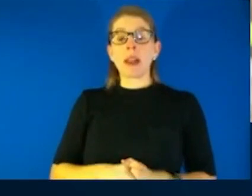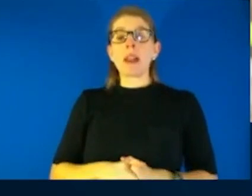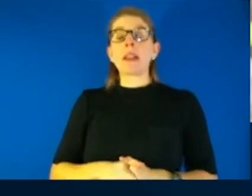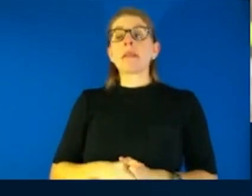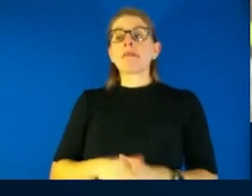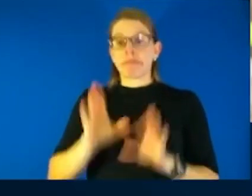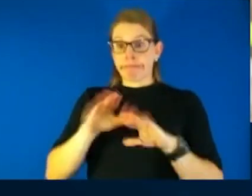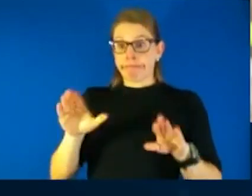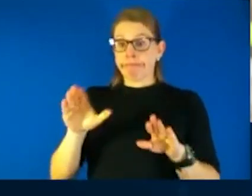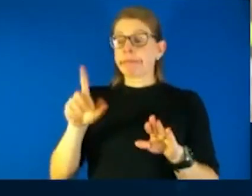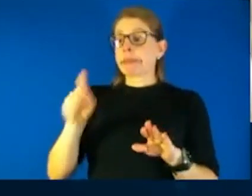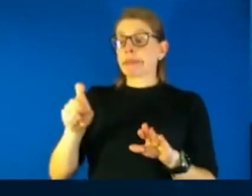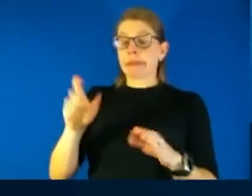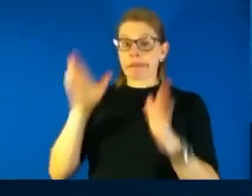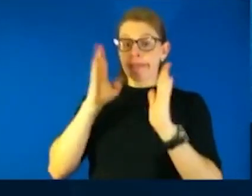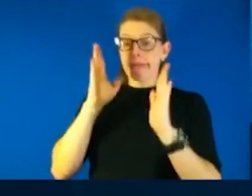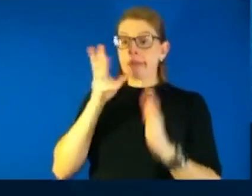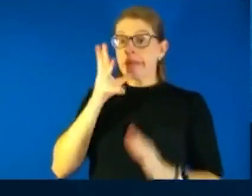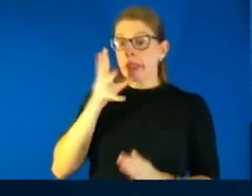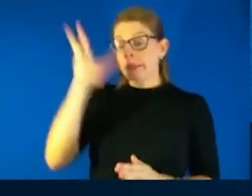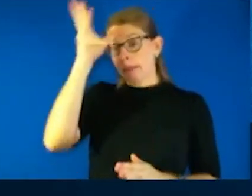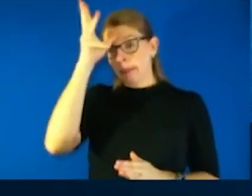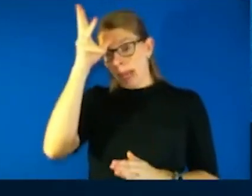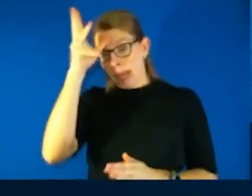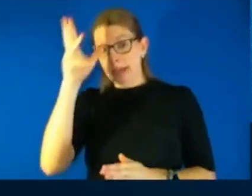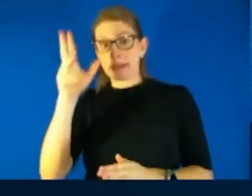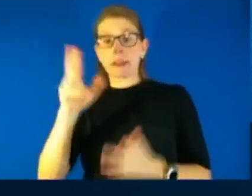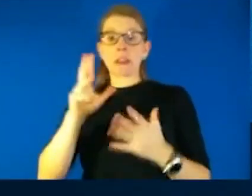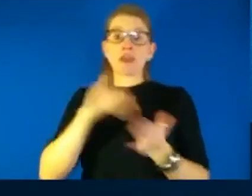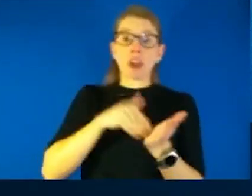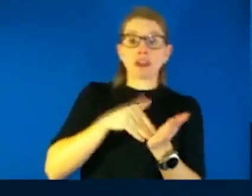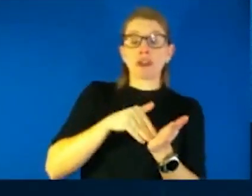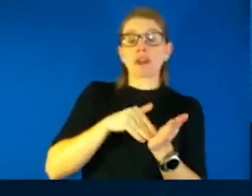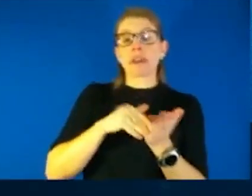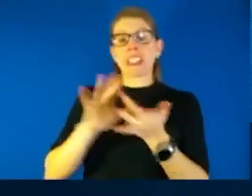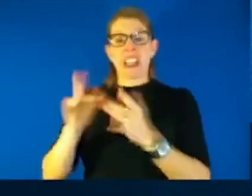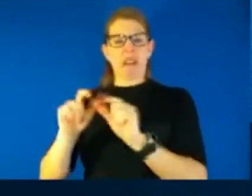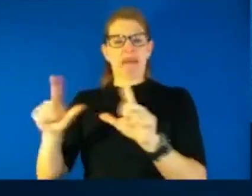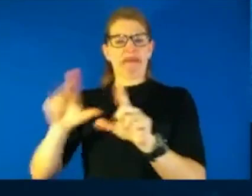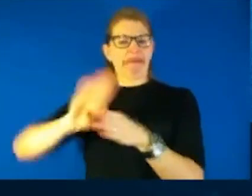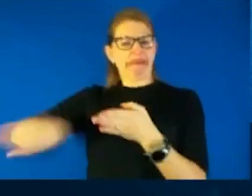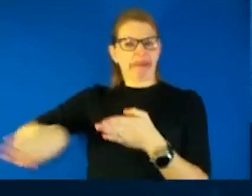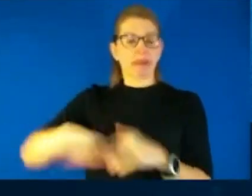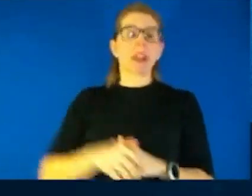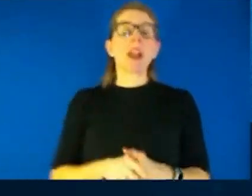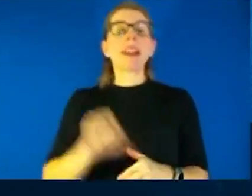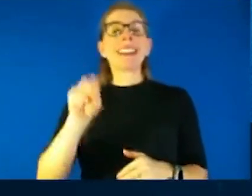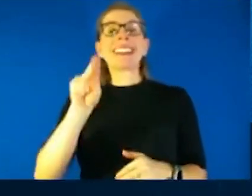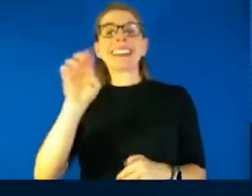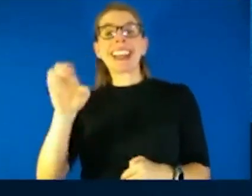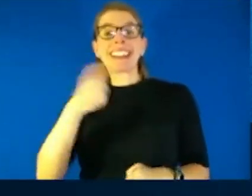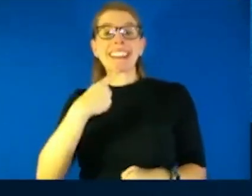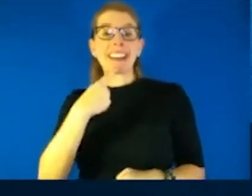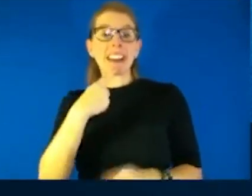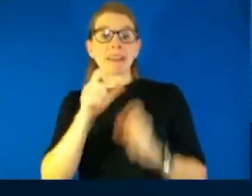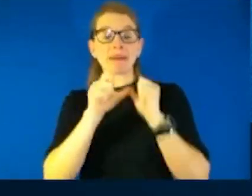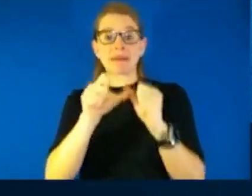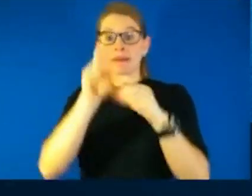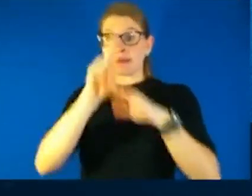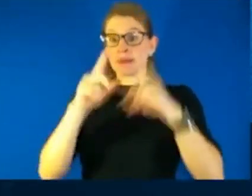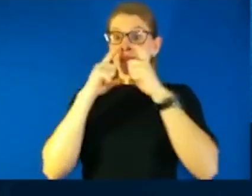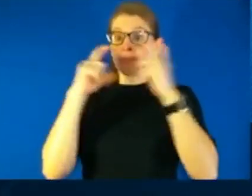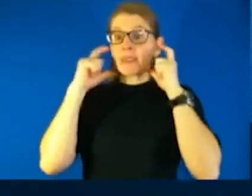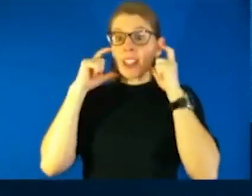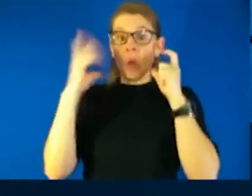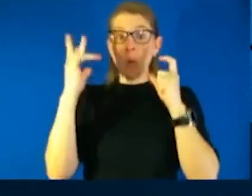doctors, not just anyone on the internet. Your parents might want you to wait to get your shot, but Sunny says keep wearing your mask so you can